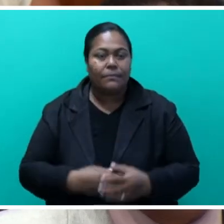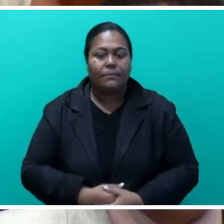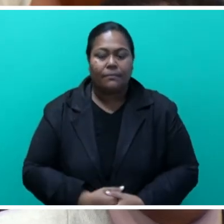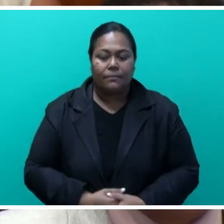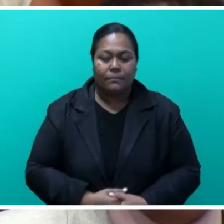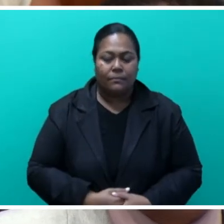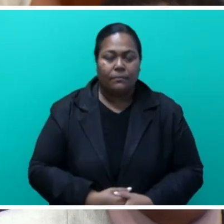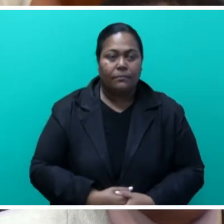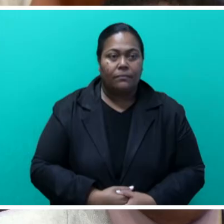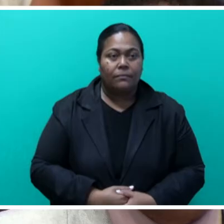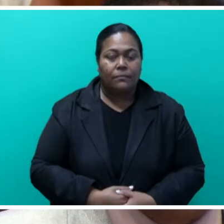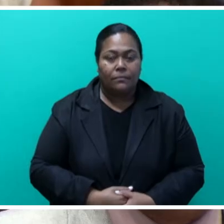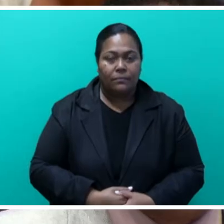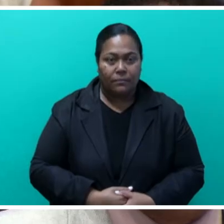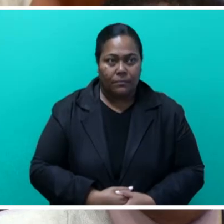Mr. Speaker, sir,